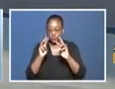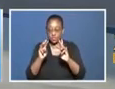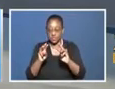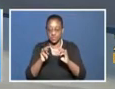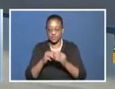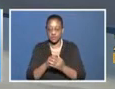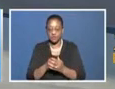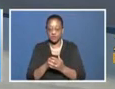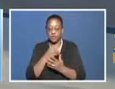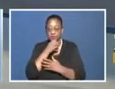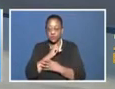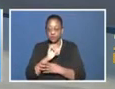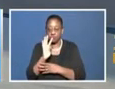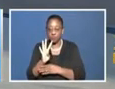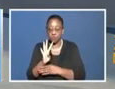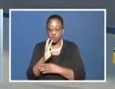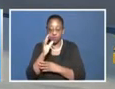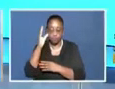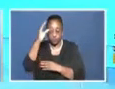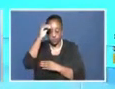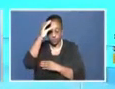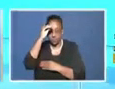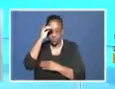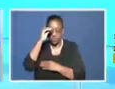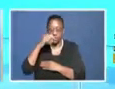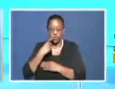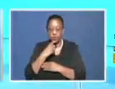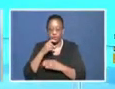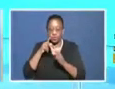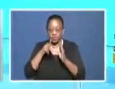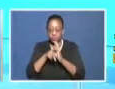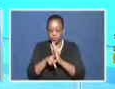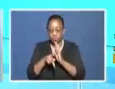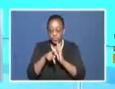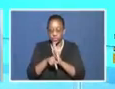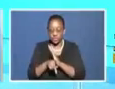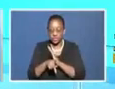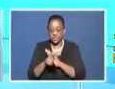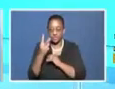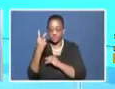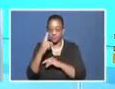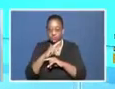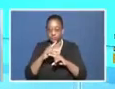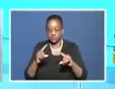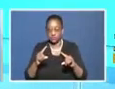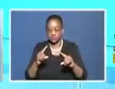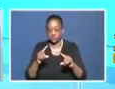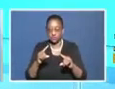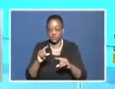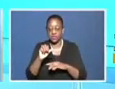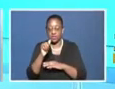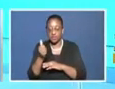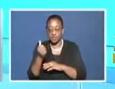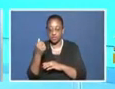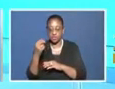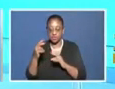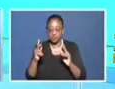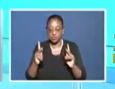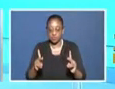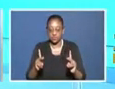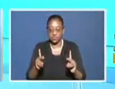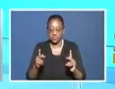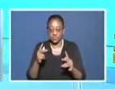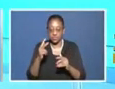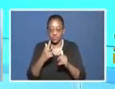A four-year-old boy, one of two people shot and killed last evening in two separate incidents. The third shooting here in the